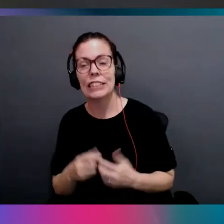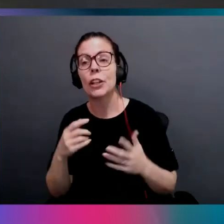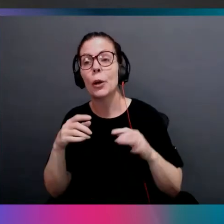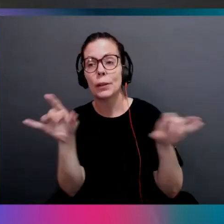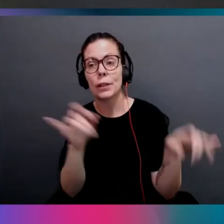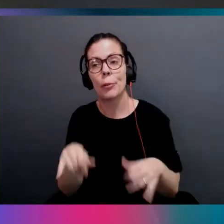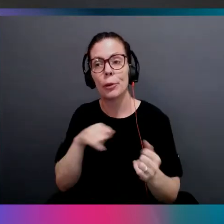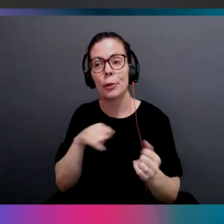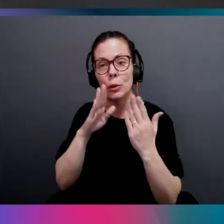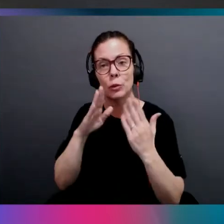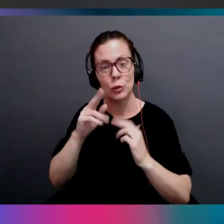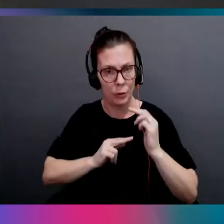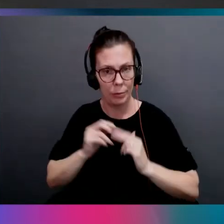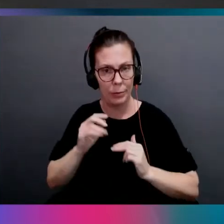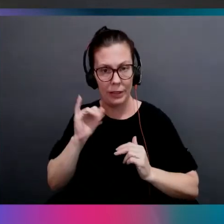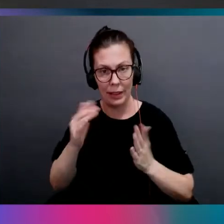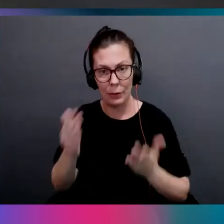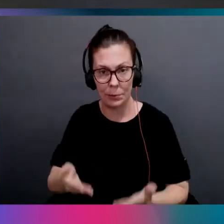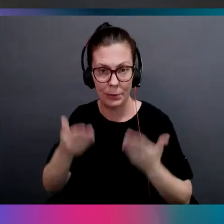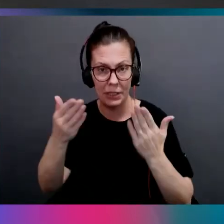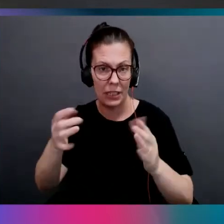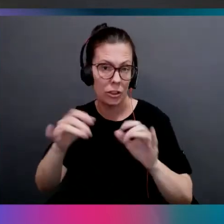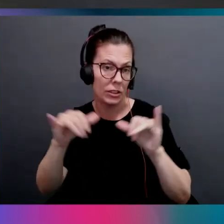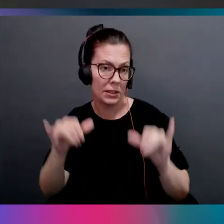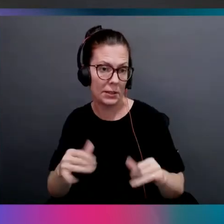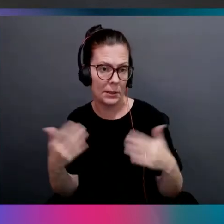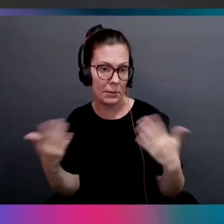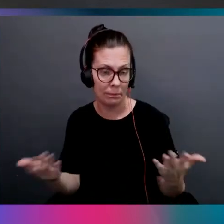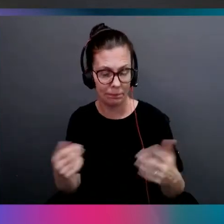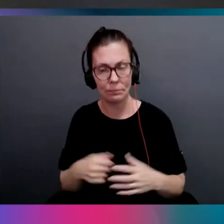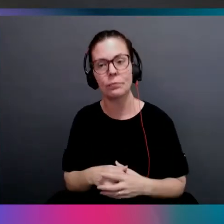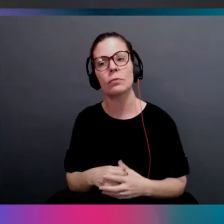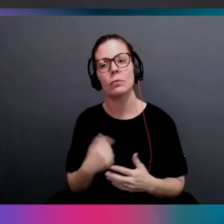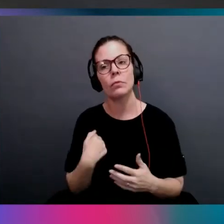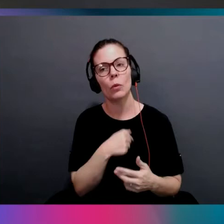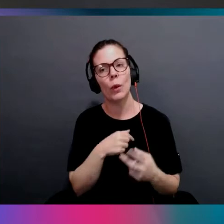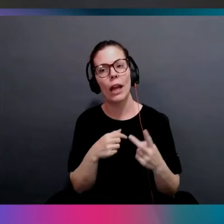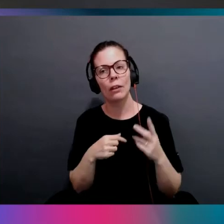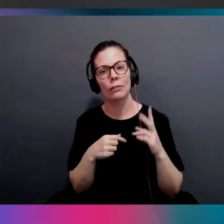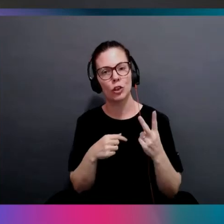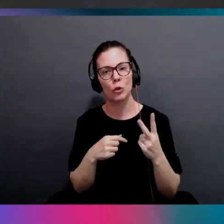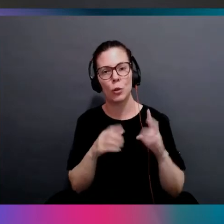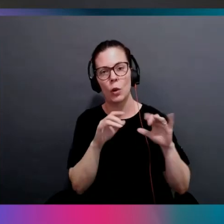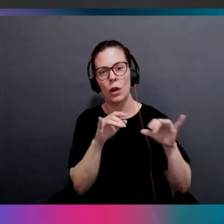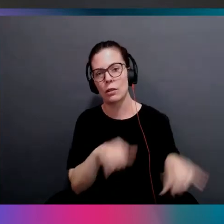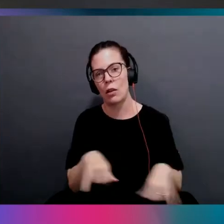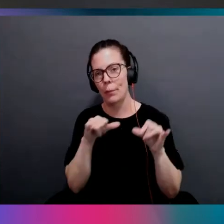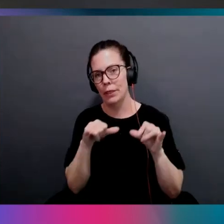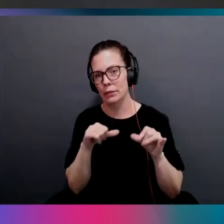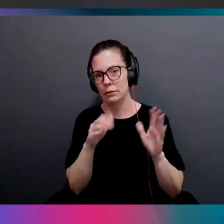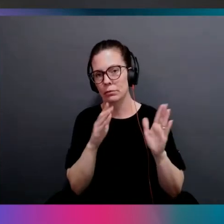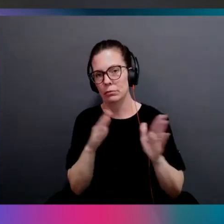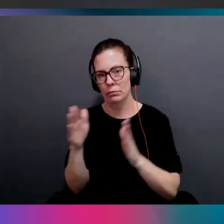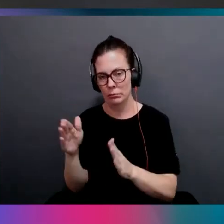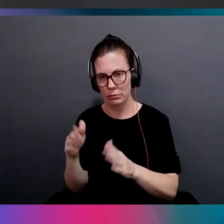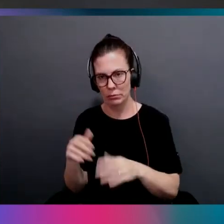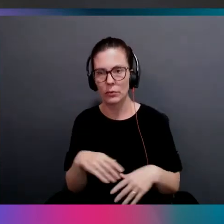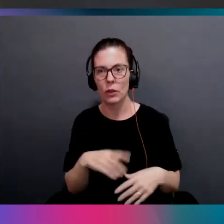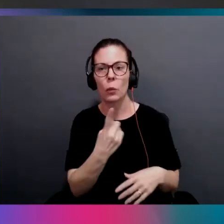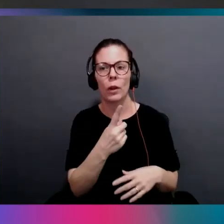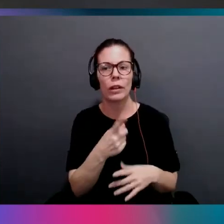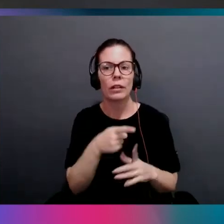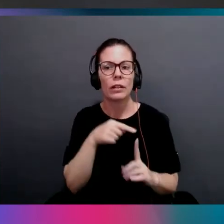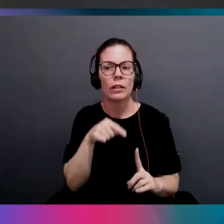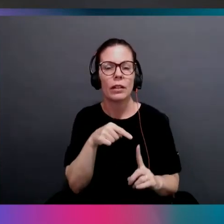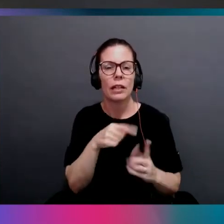these recommendation systems? So we have two common techniques that are used out there. One's content-based